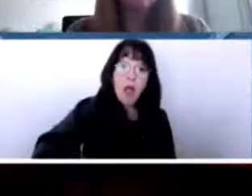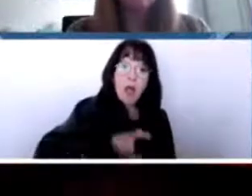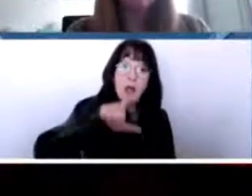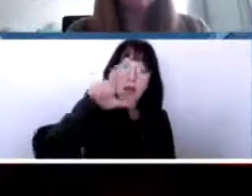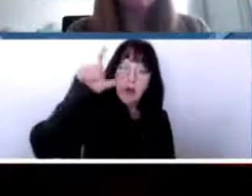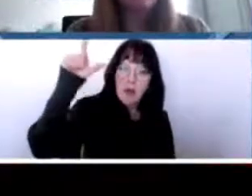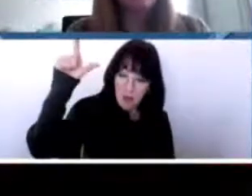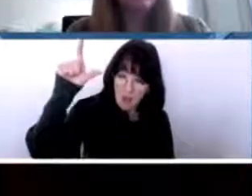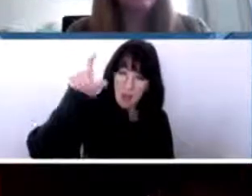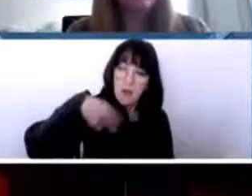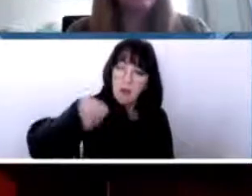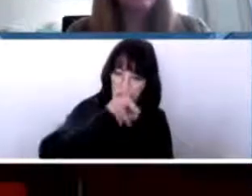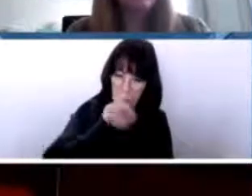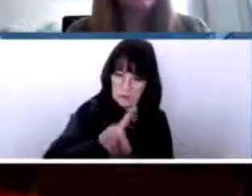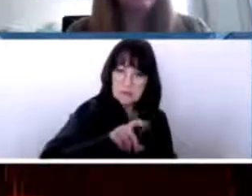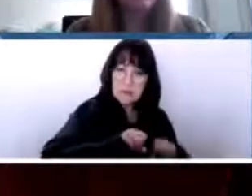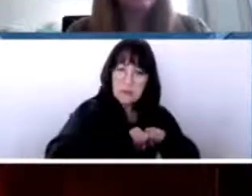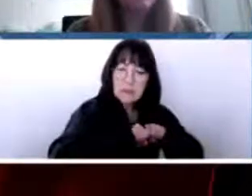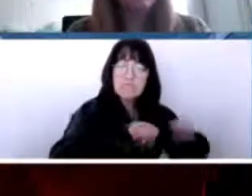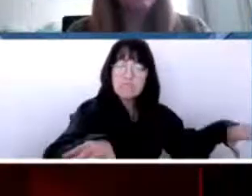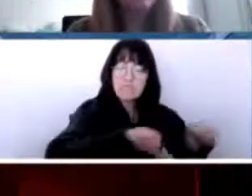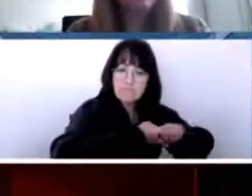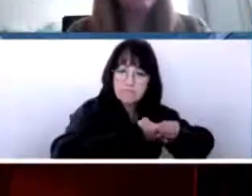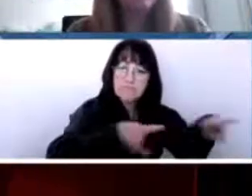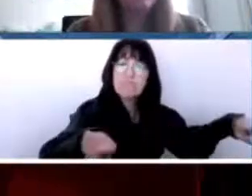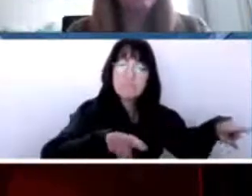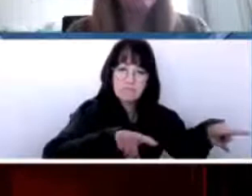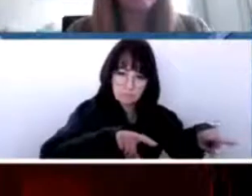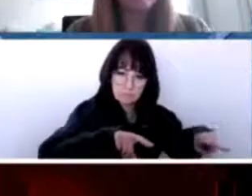Like I said, I know they sent crews down from Newcastle County. So,